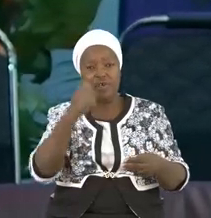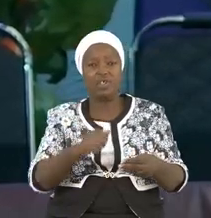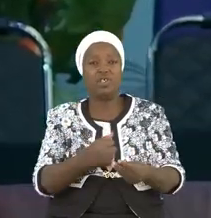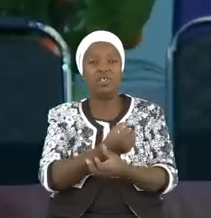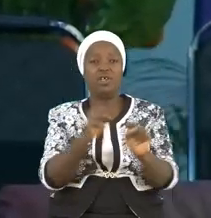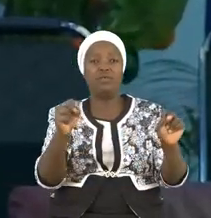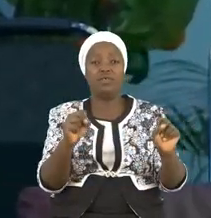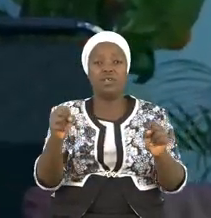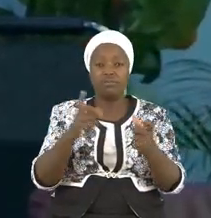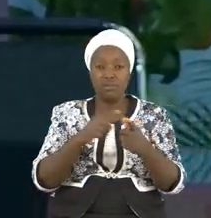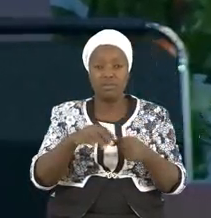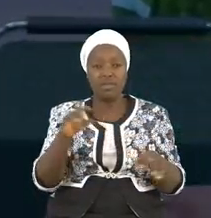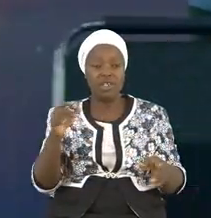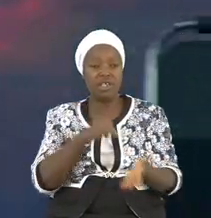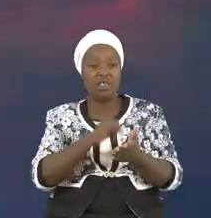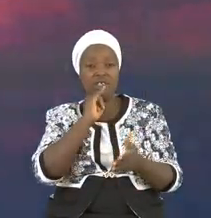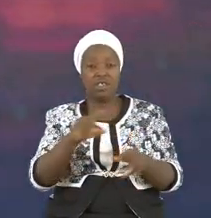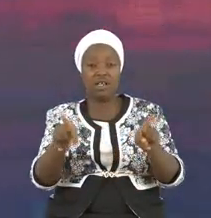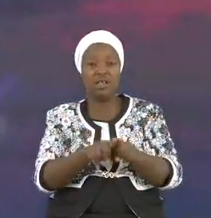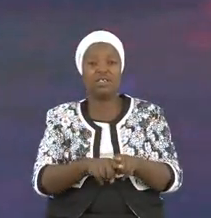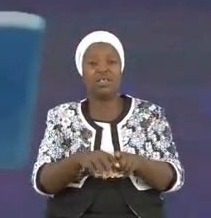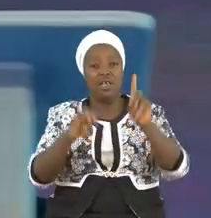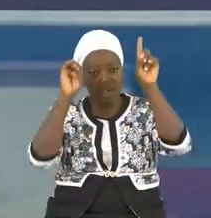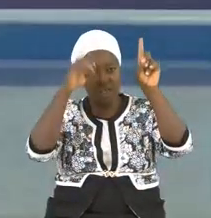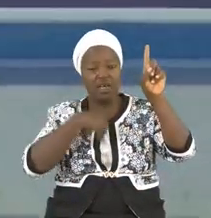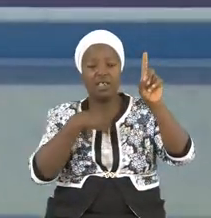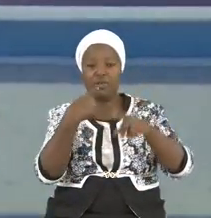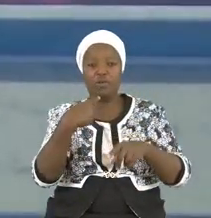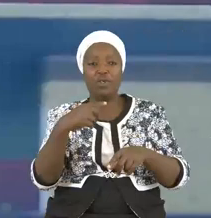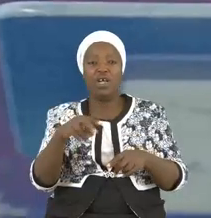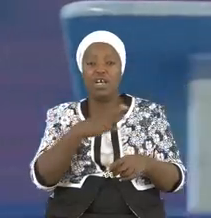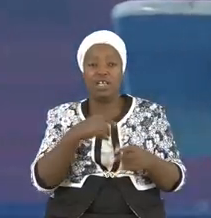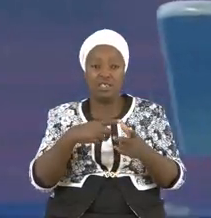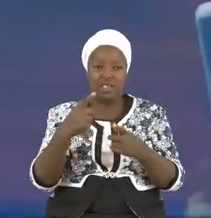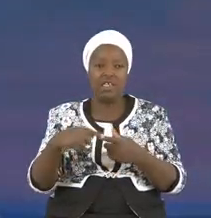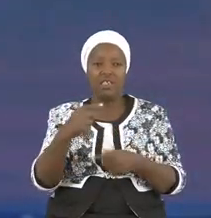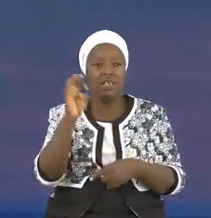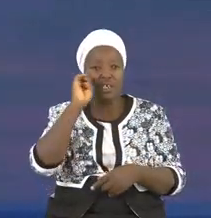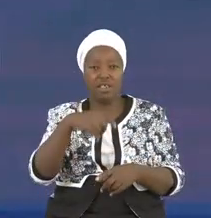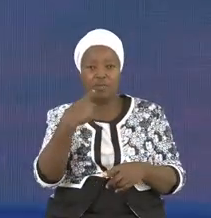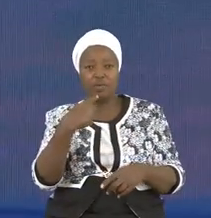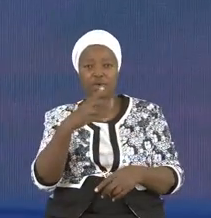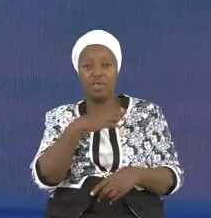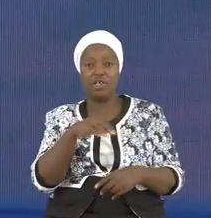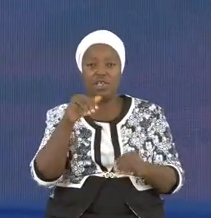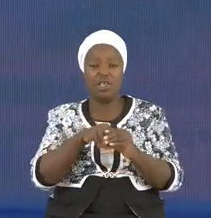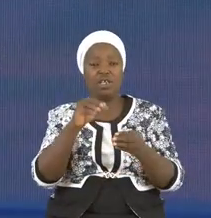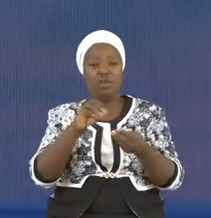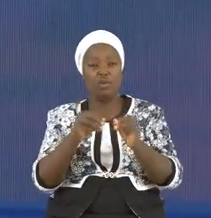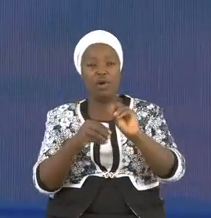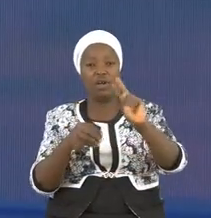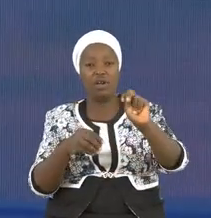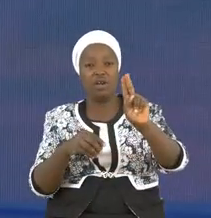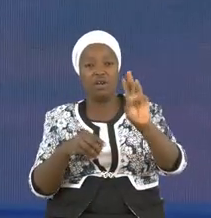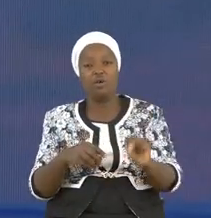is as he has spoken. And then he spoke in Numbers, and he said, lift up